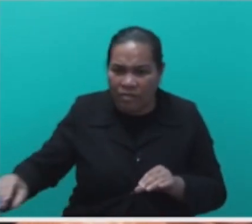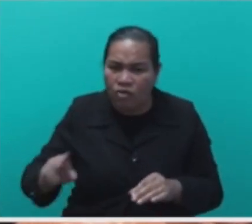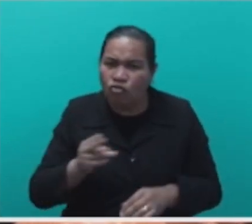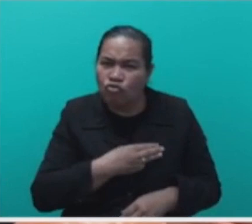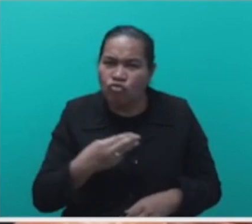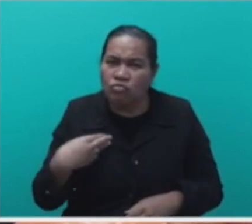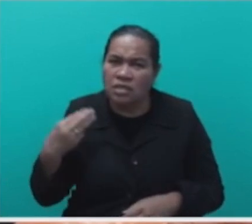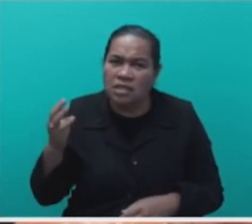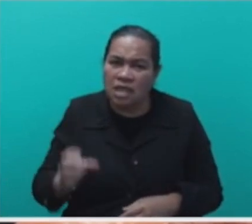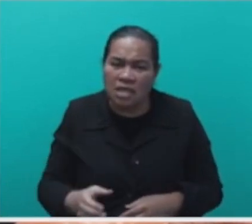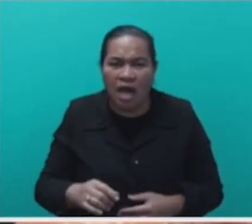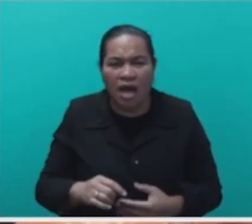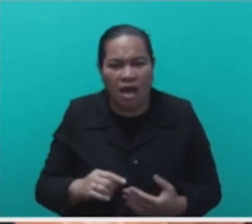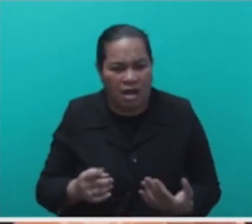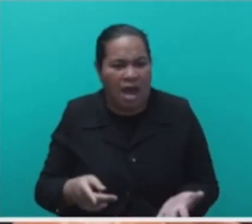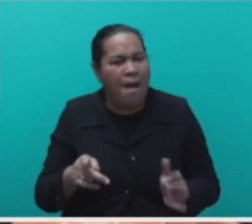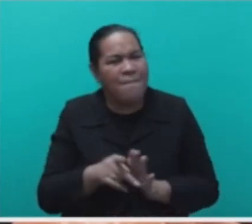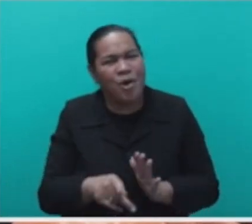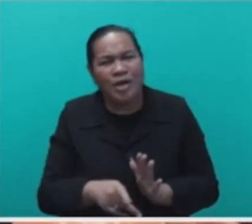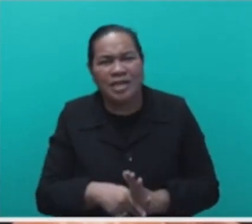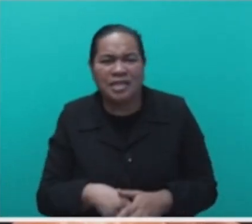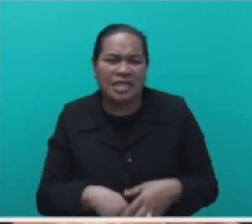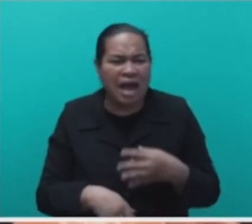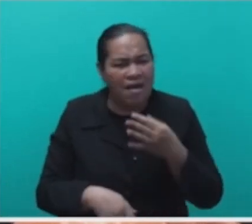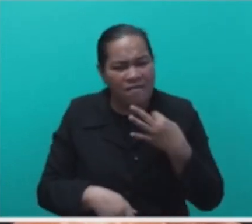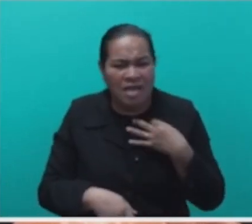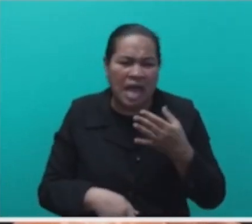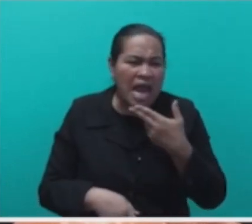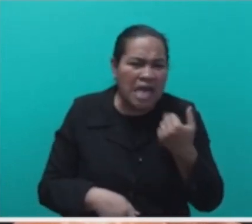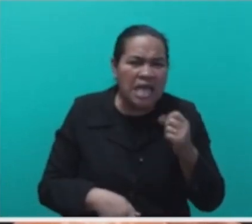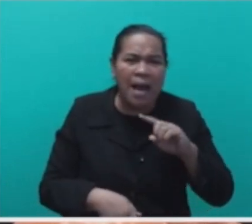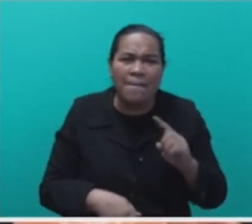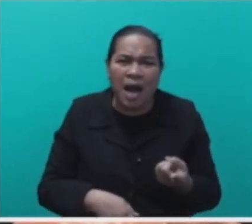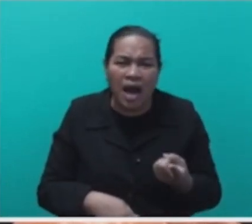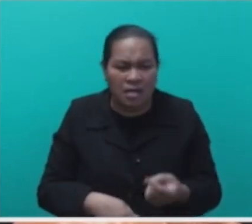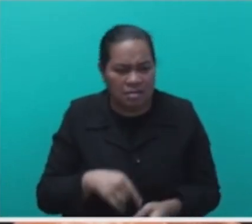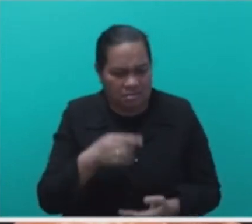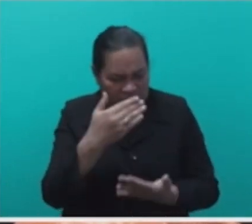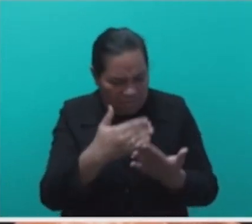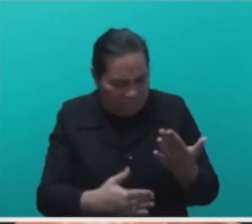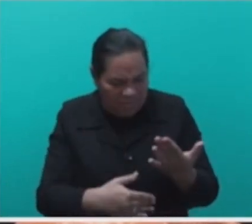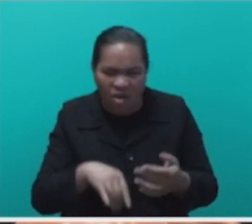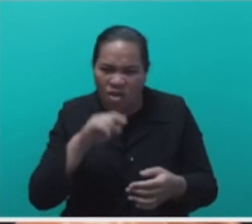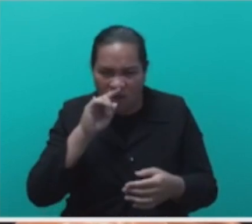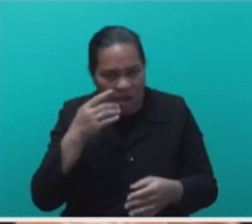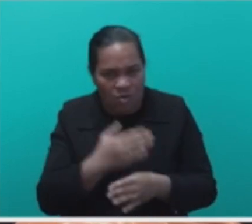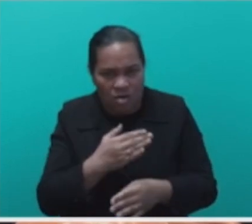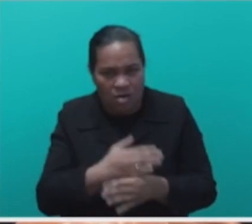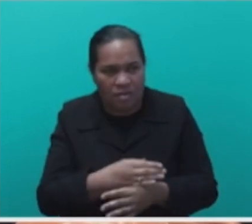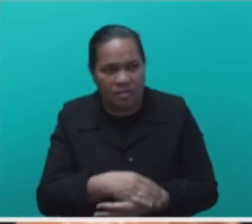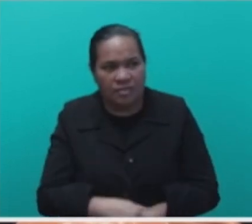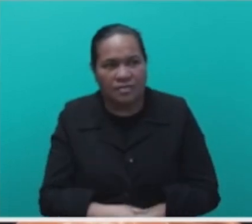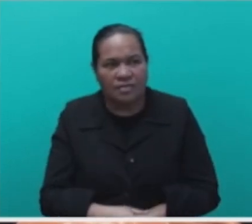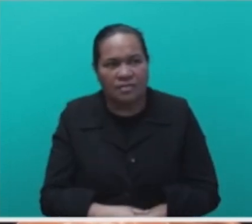how good policies are introduced, none of this will work without political